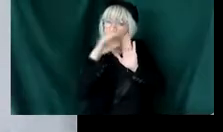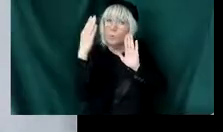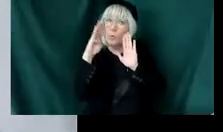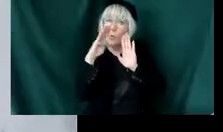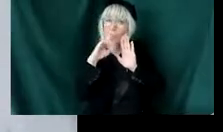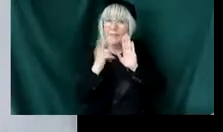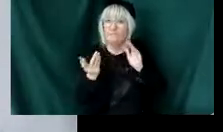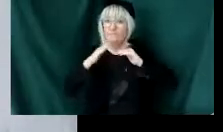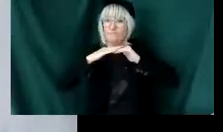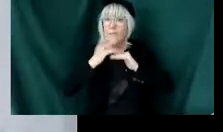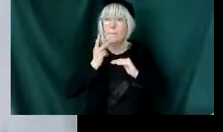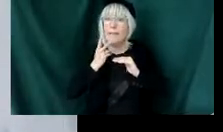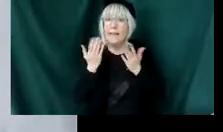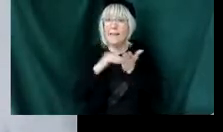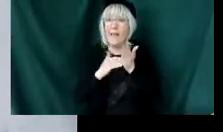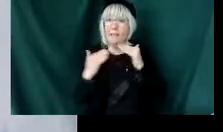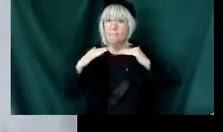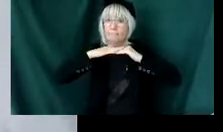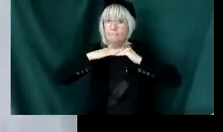on top of this.